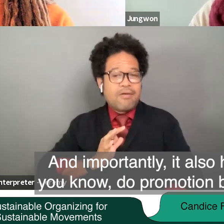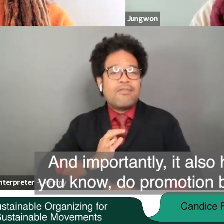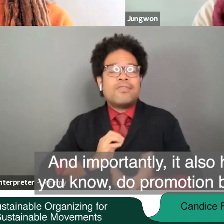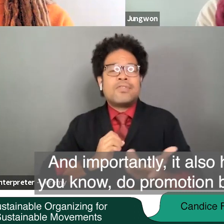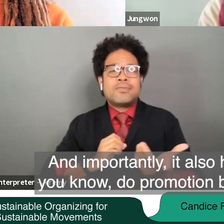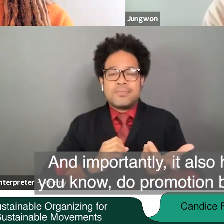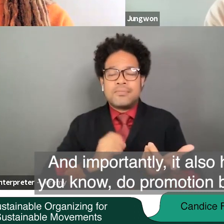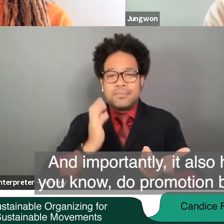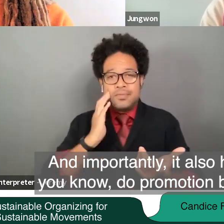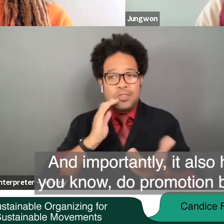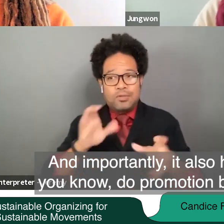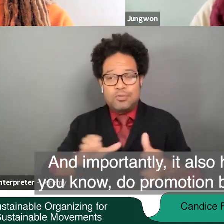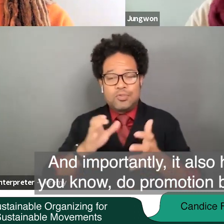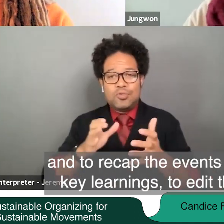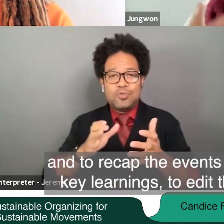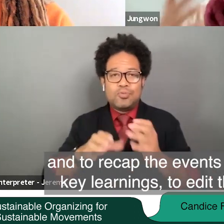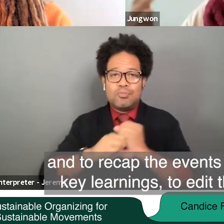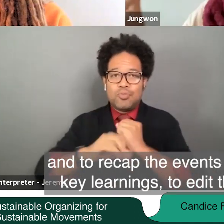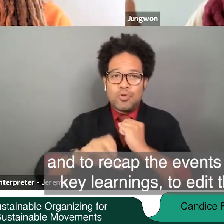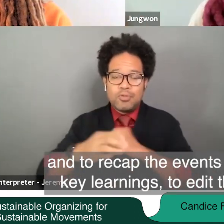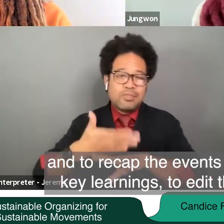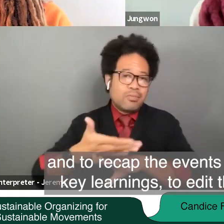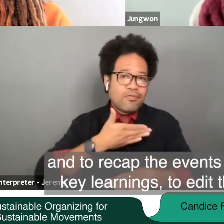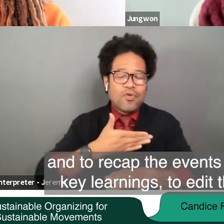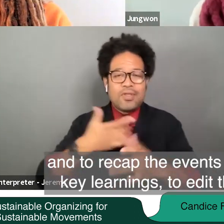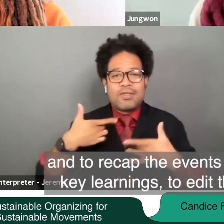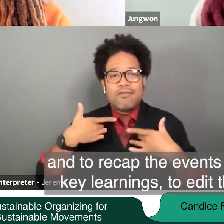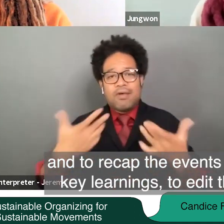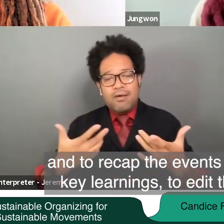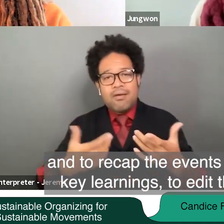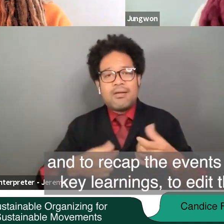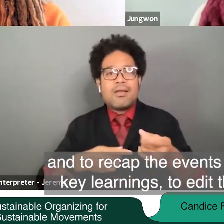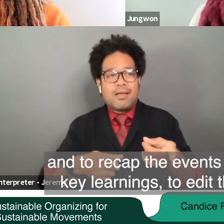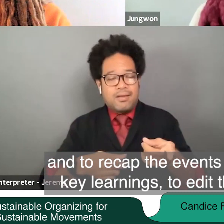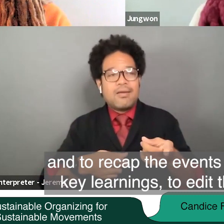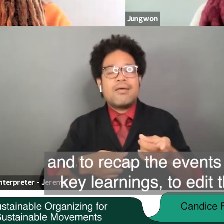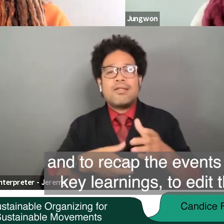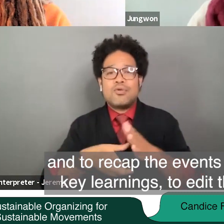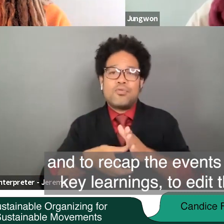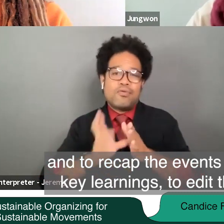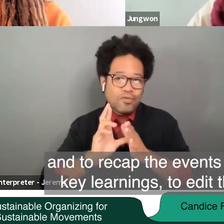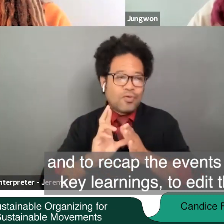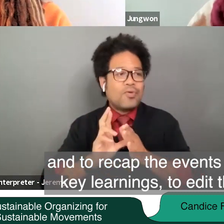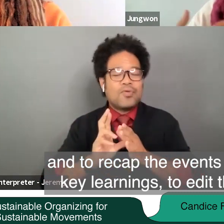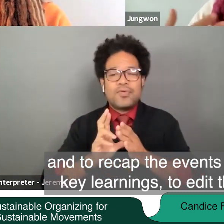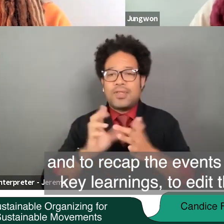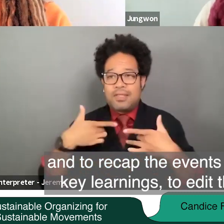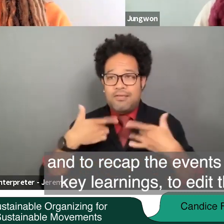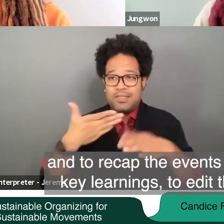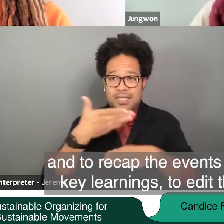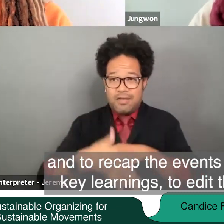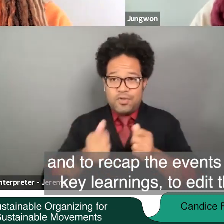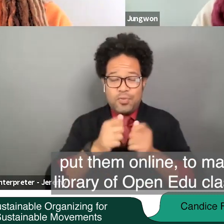you know, do promotion before the event and to recap the events afterward with key learnings, to